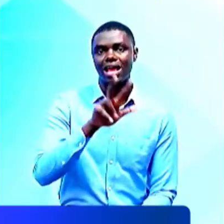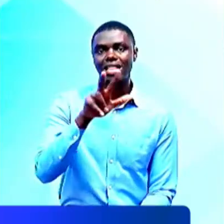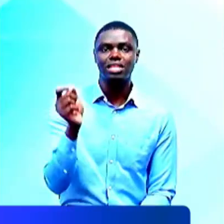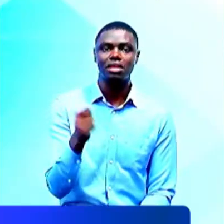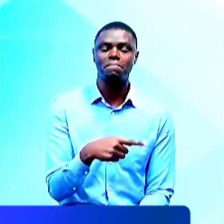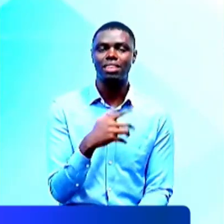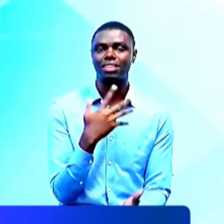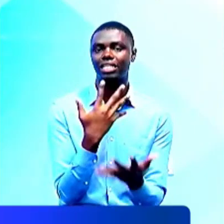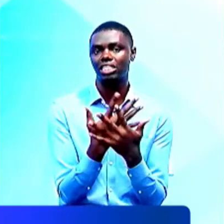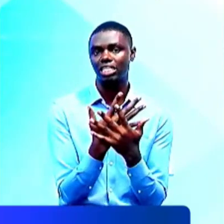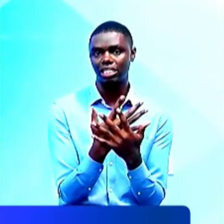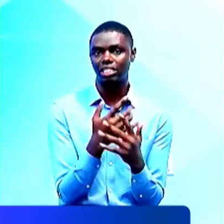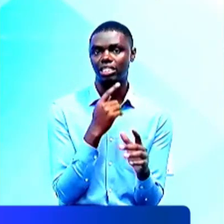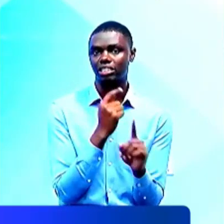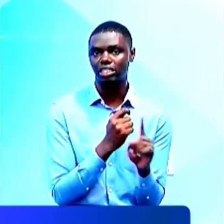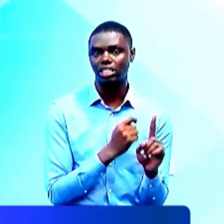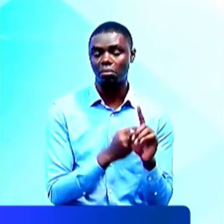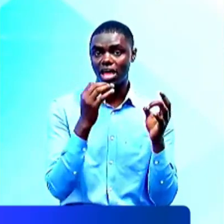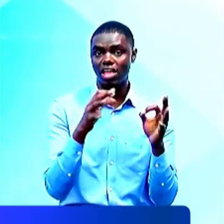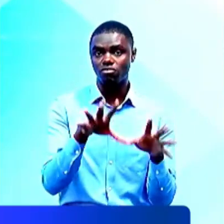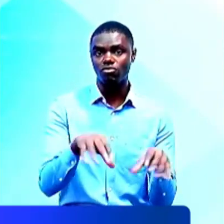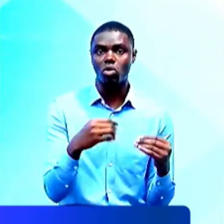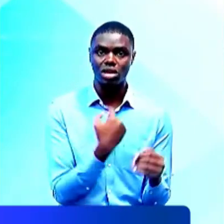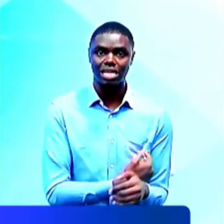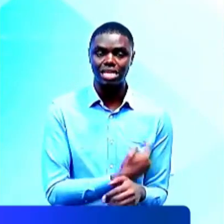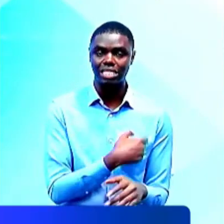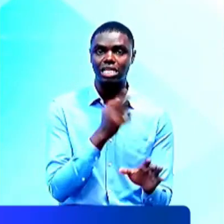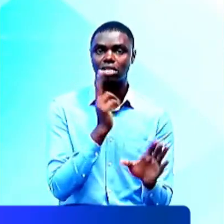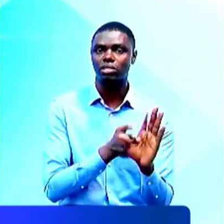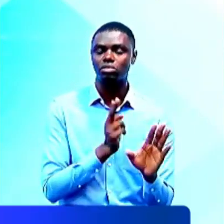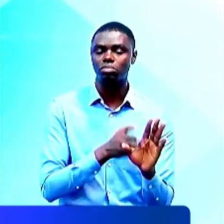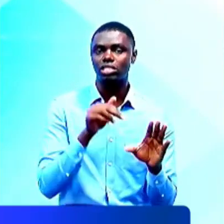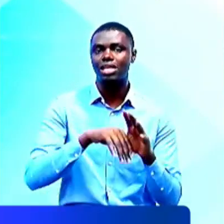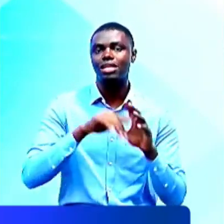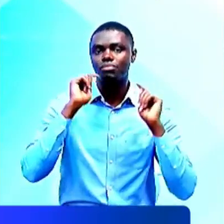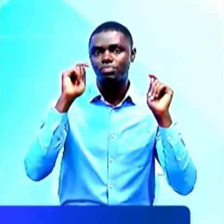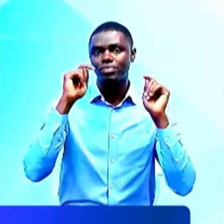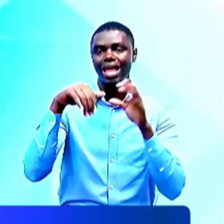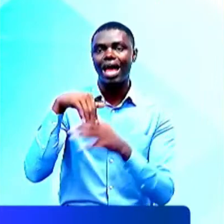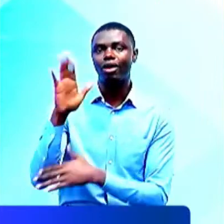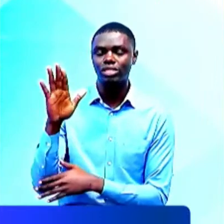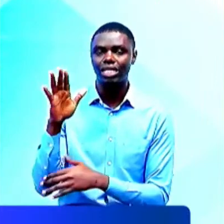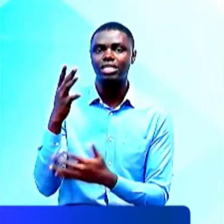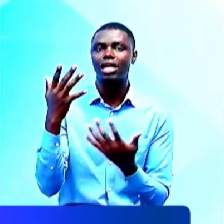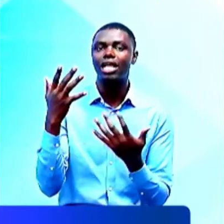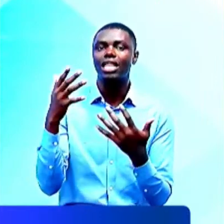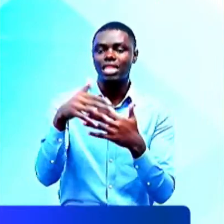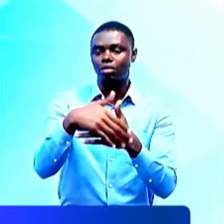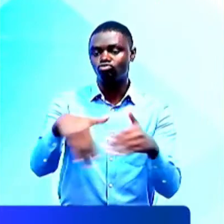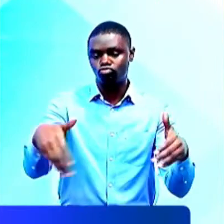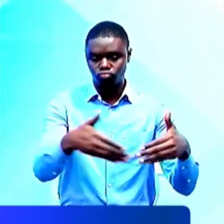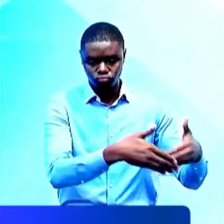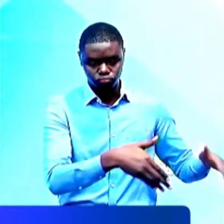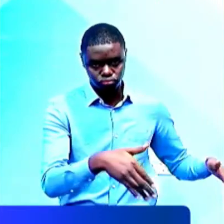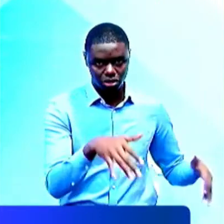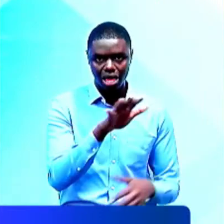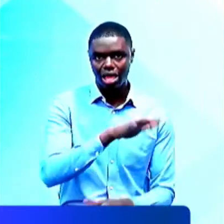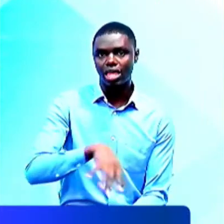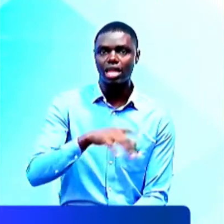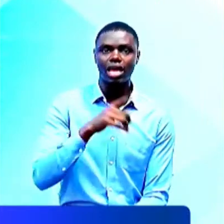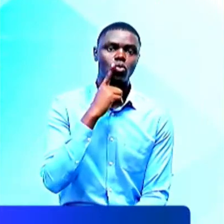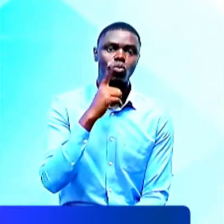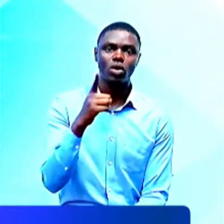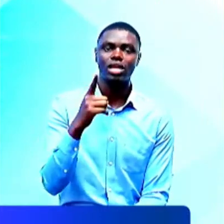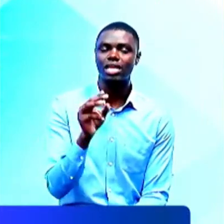jail term if found guilty of participating in demos outside the demarcated areas, and